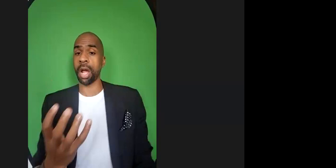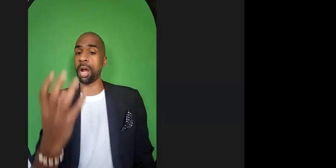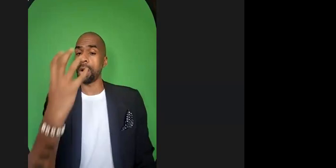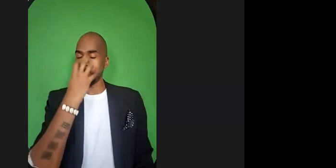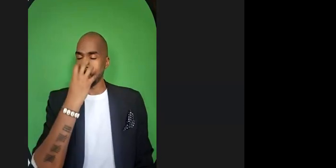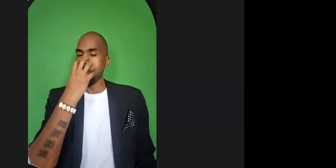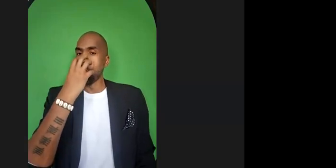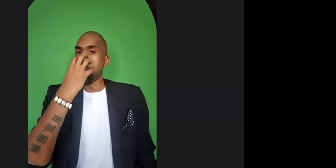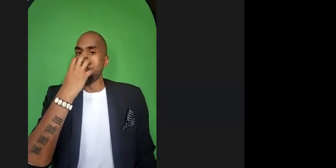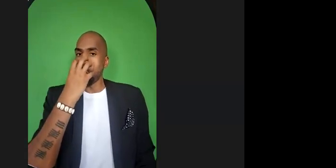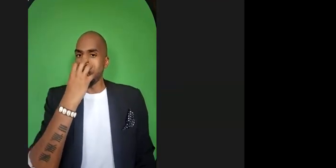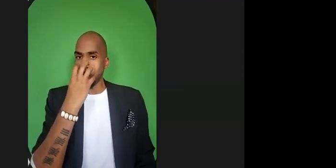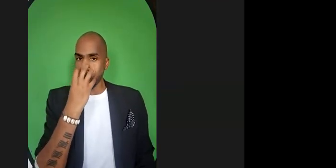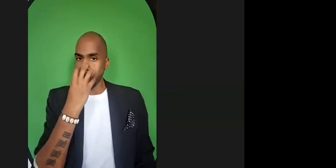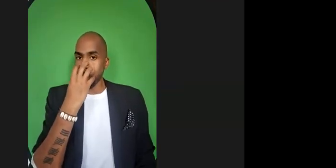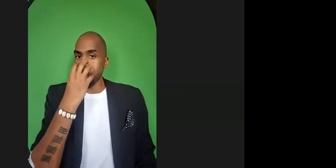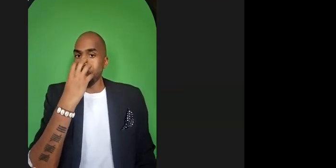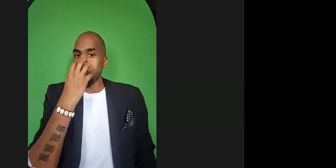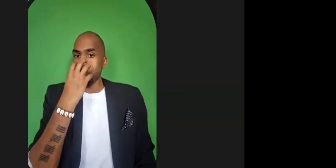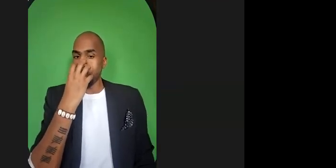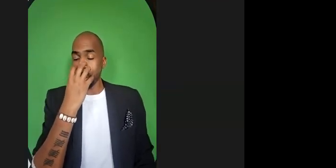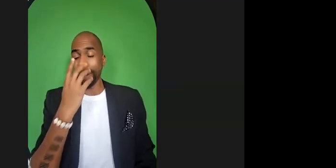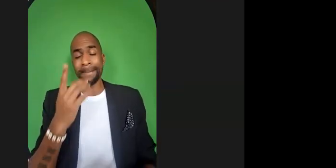those treatments, it may not be something